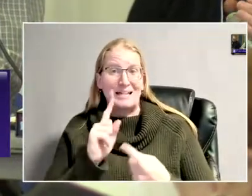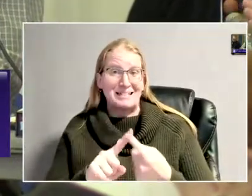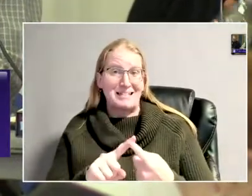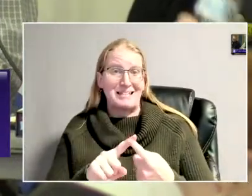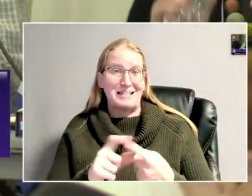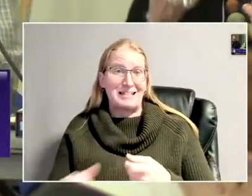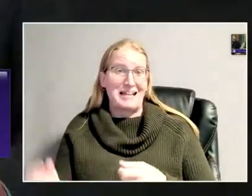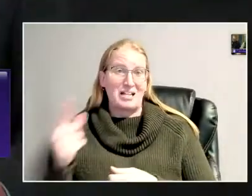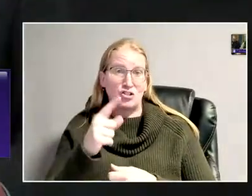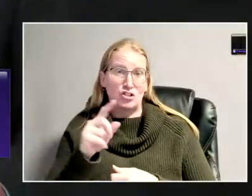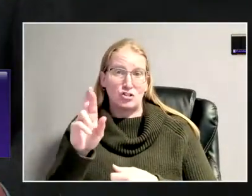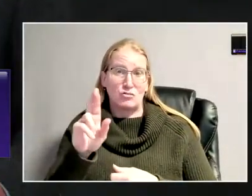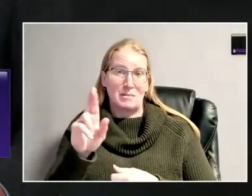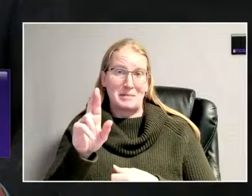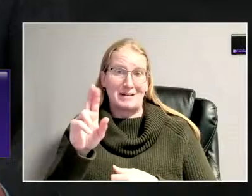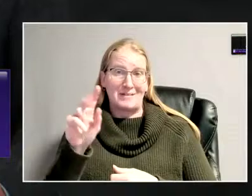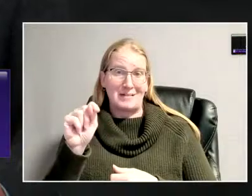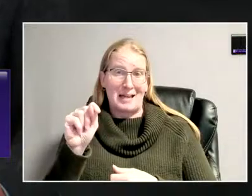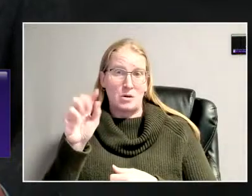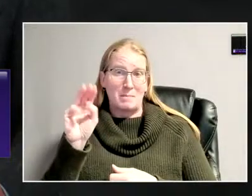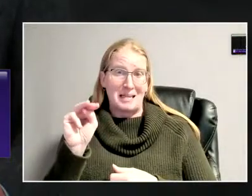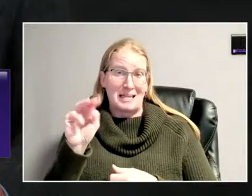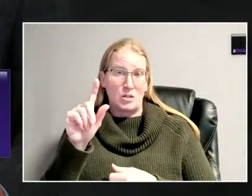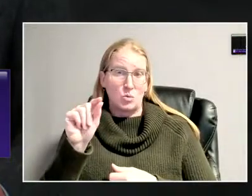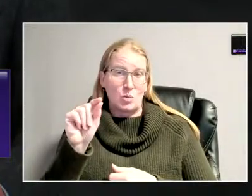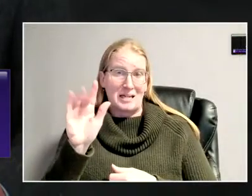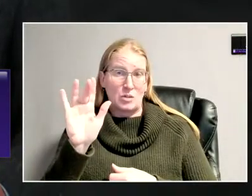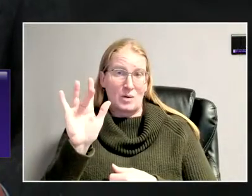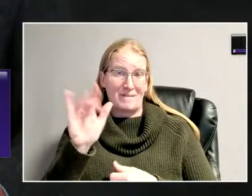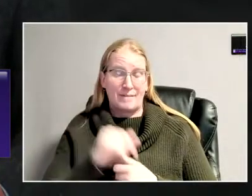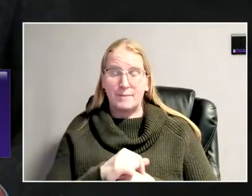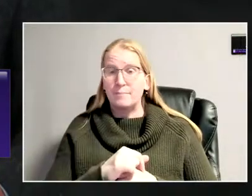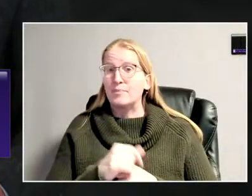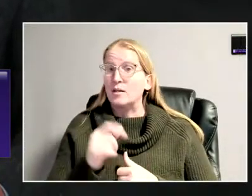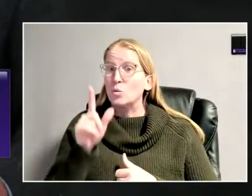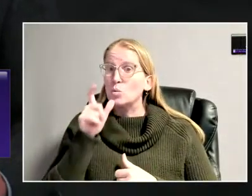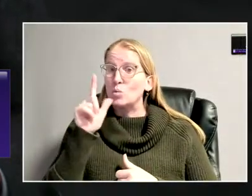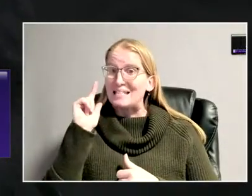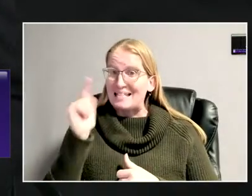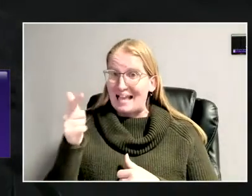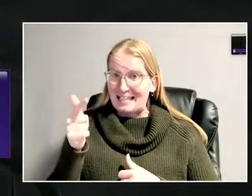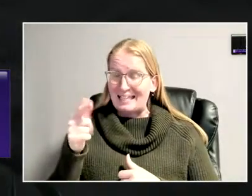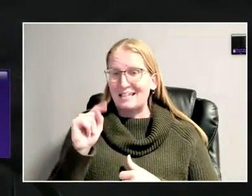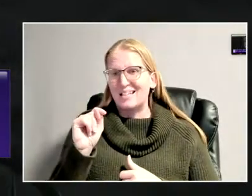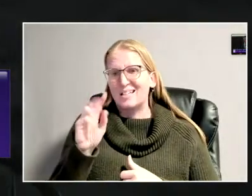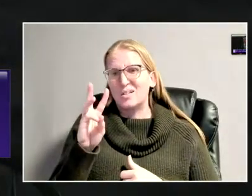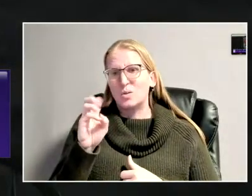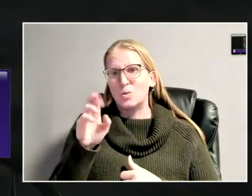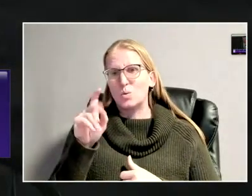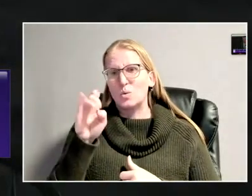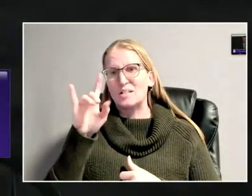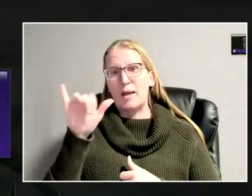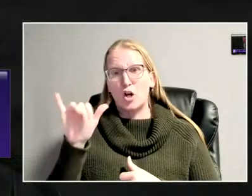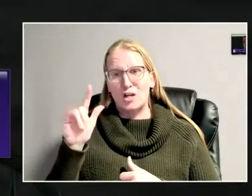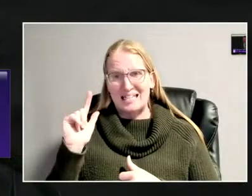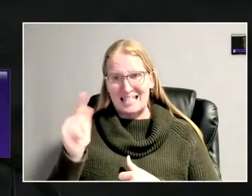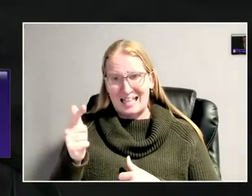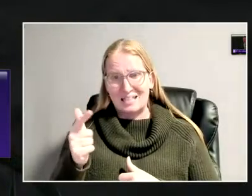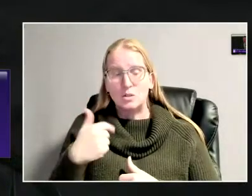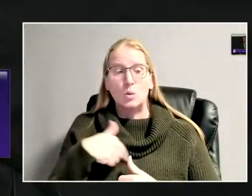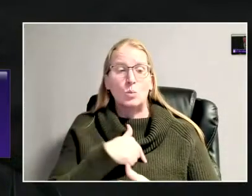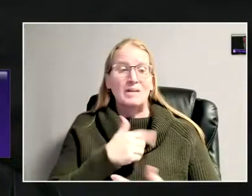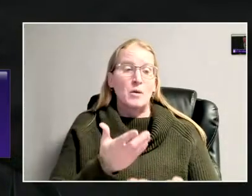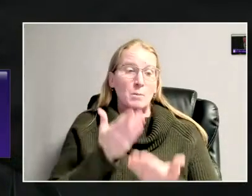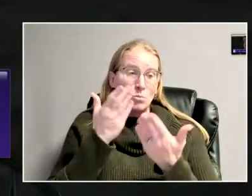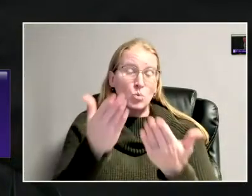town meeting is there a second Mr tubry seconds it's been moved and seconded to elect or